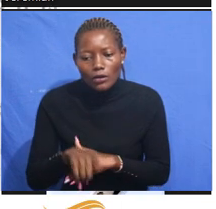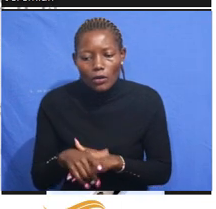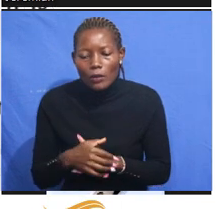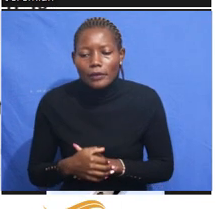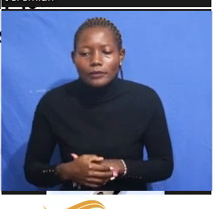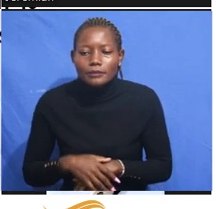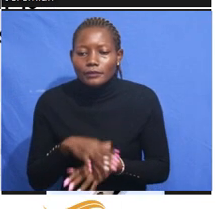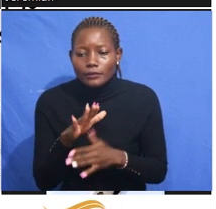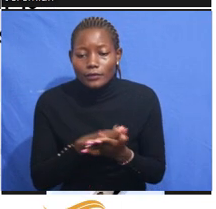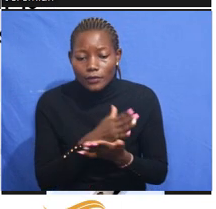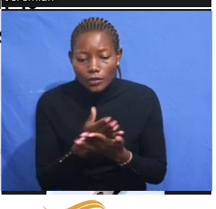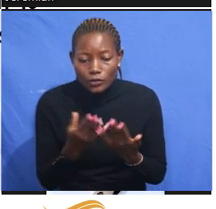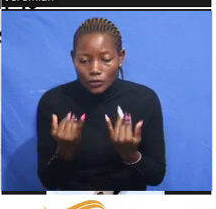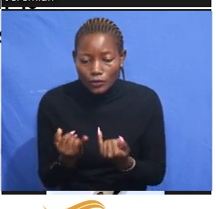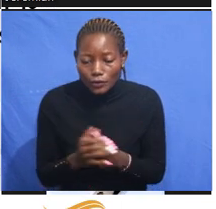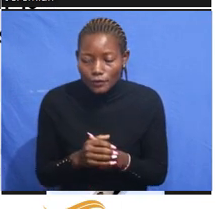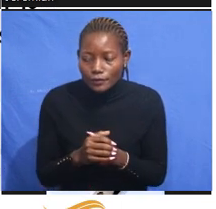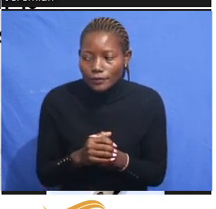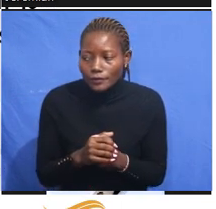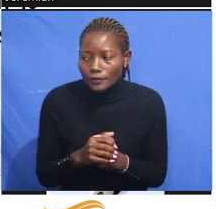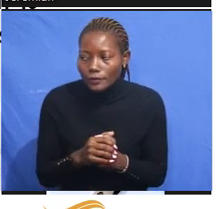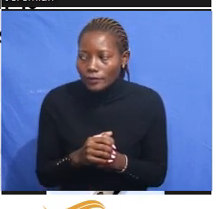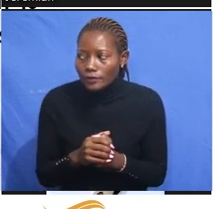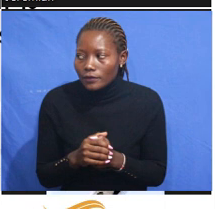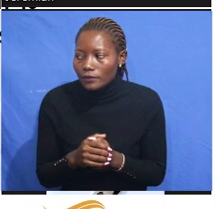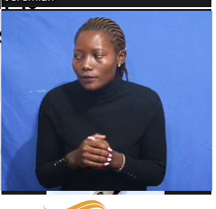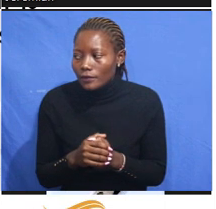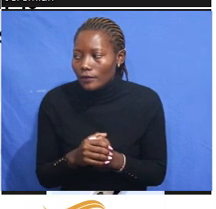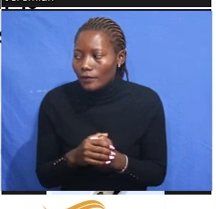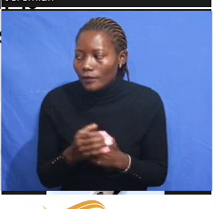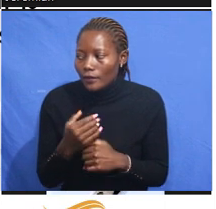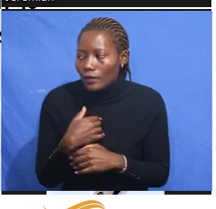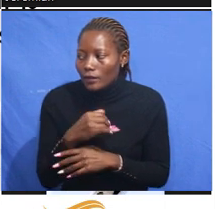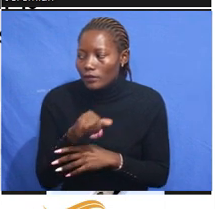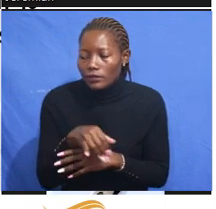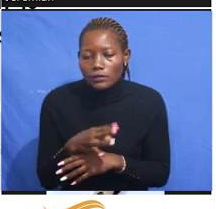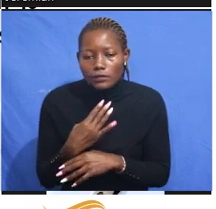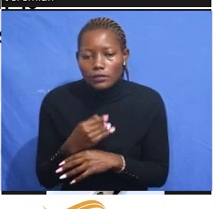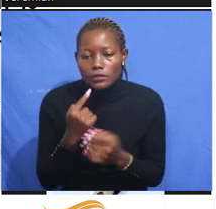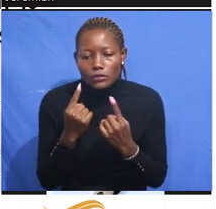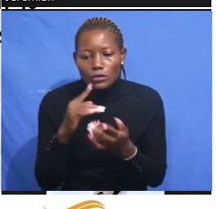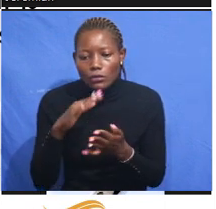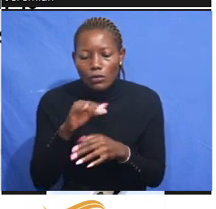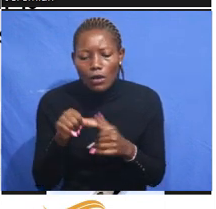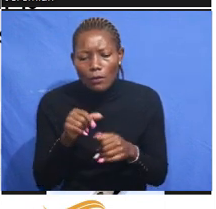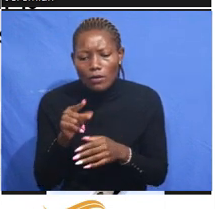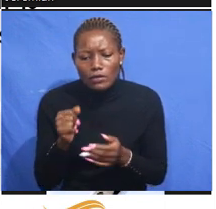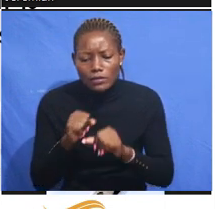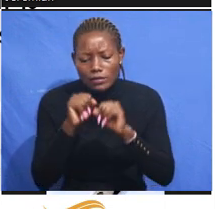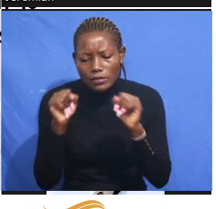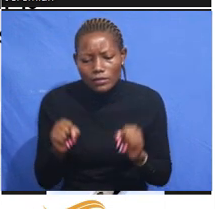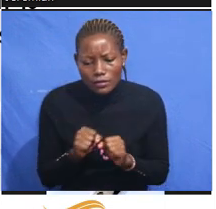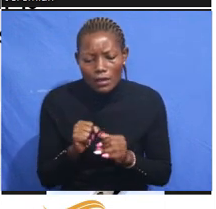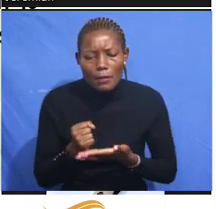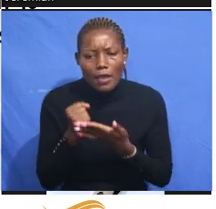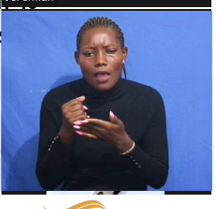Now, the application. This bit of application, I just want to emphasize a bit more on how does this system help